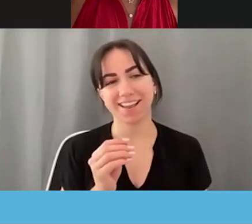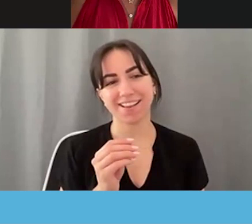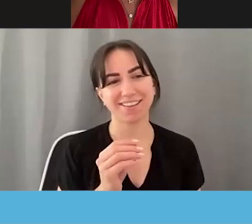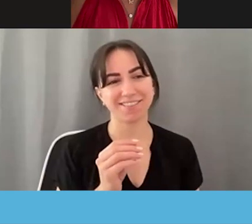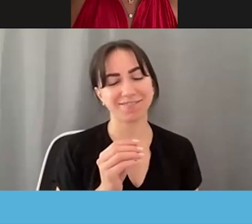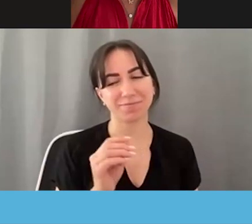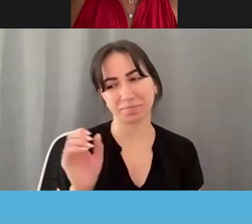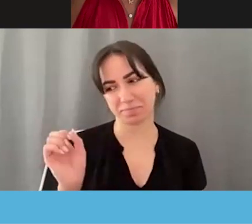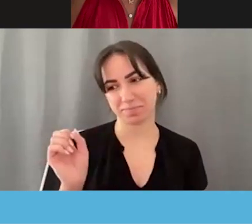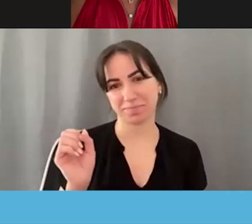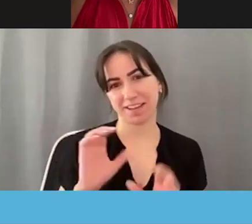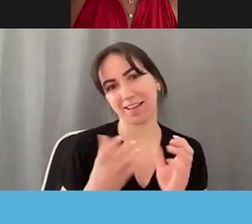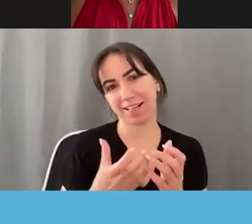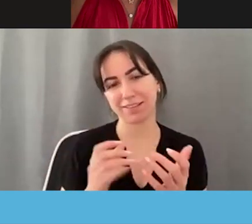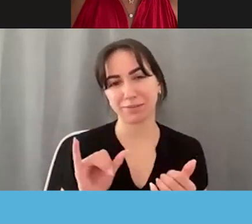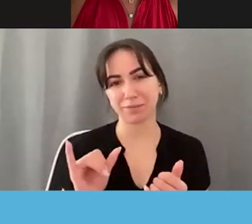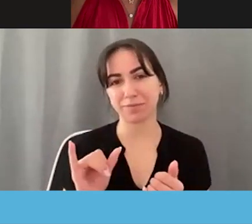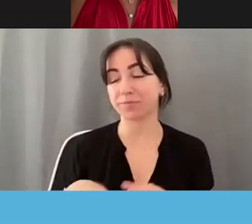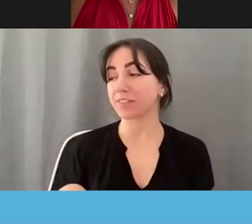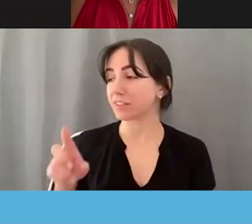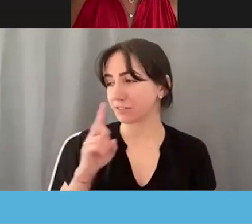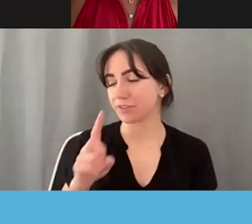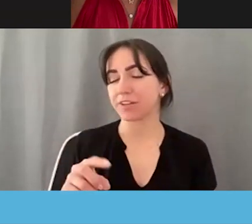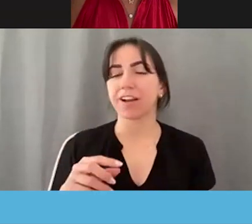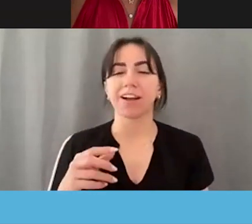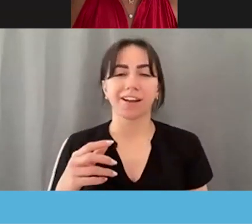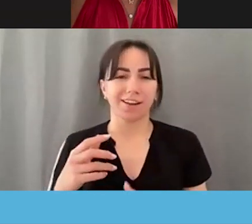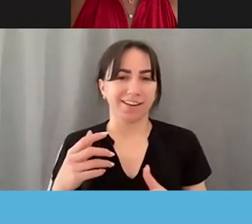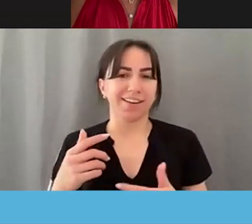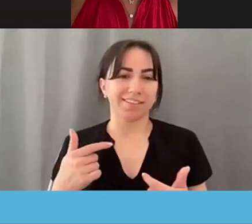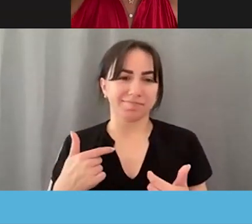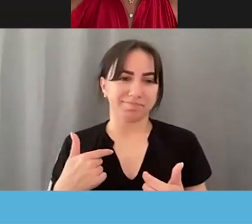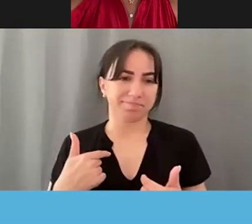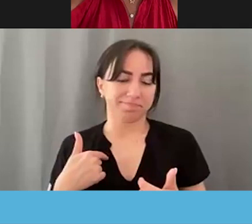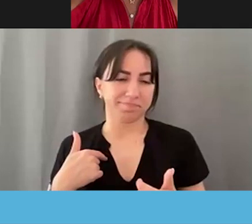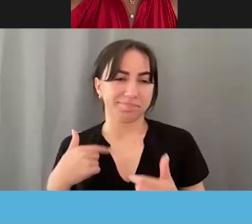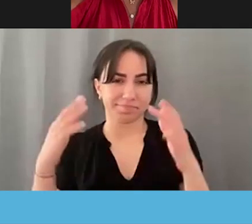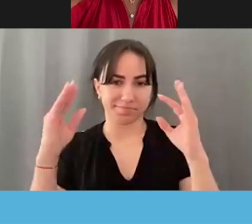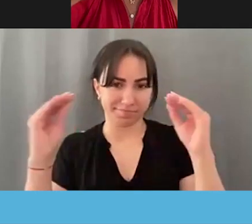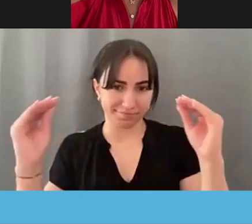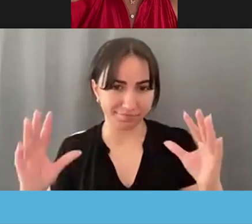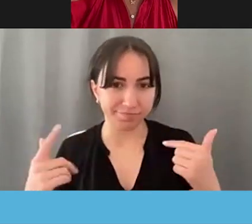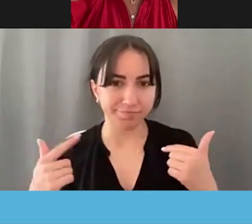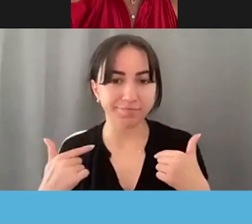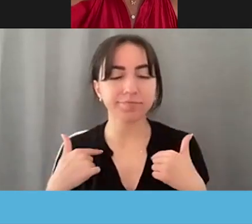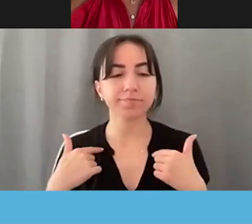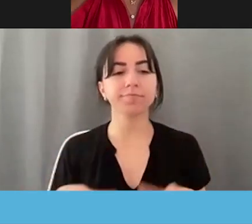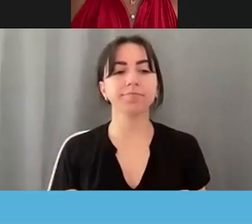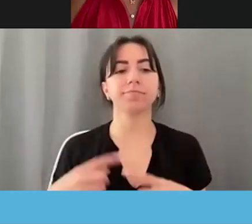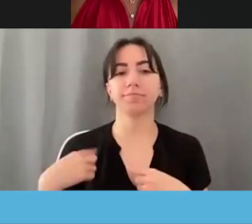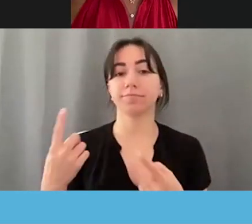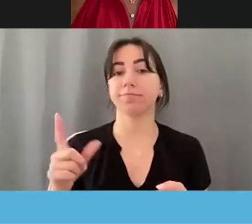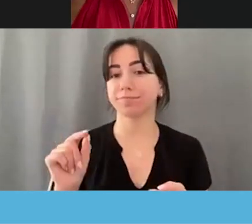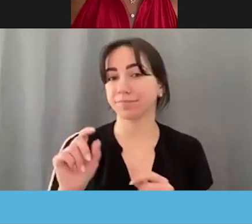and you know, classmates? So I, you know, as an educator for the last